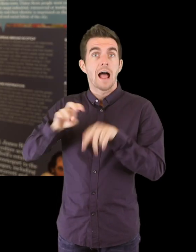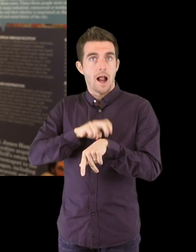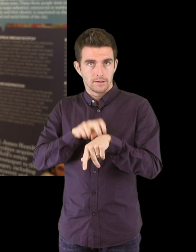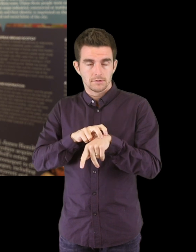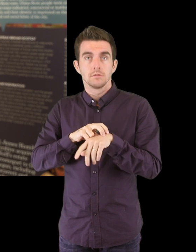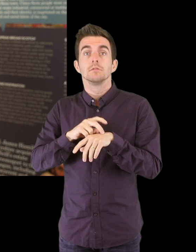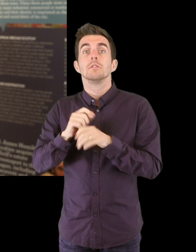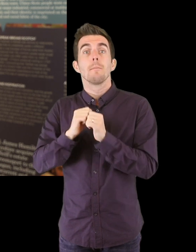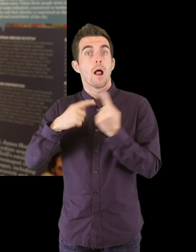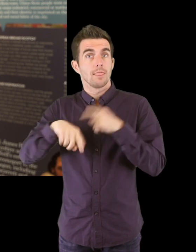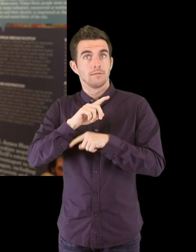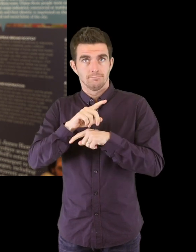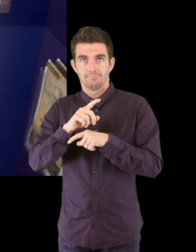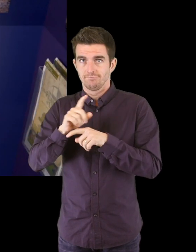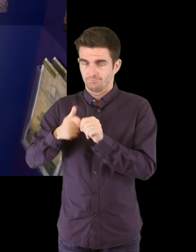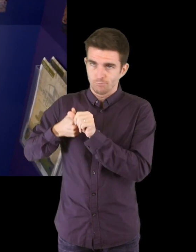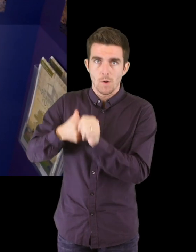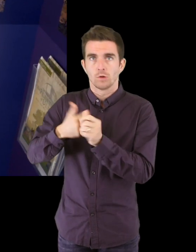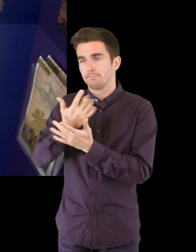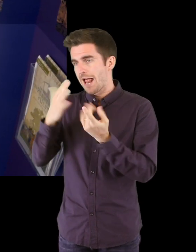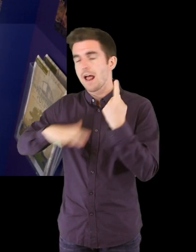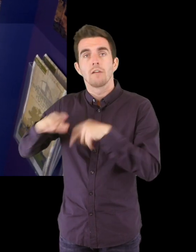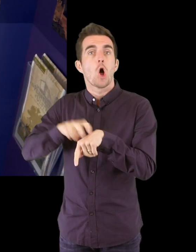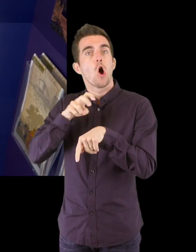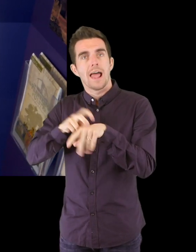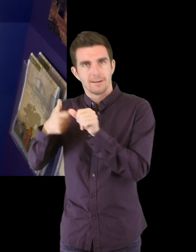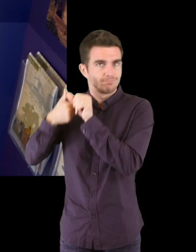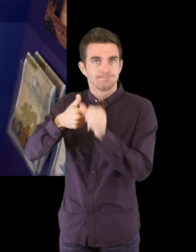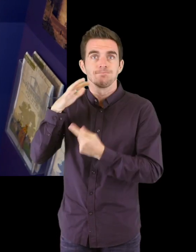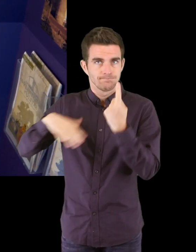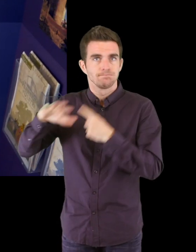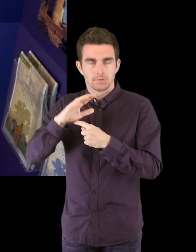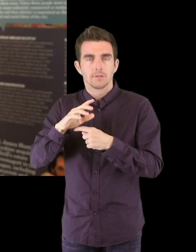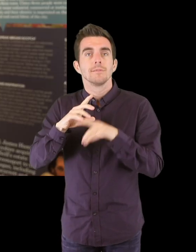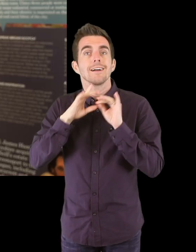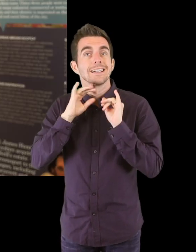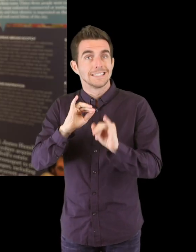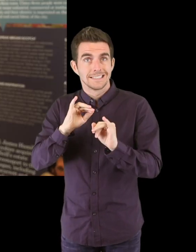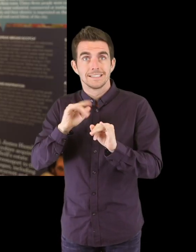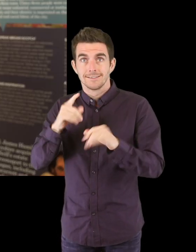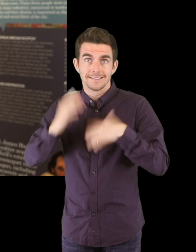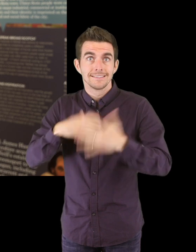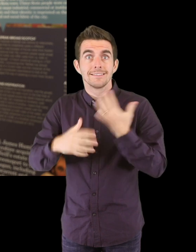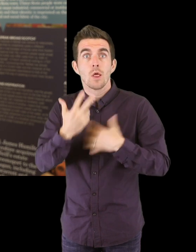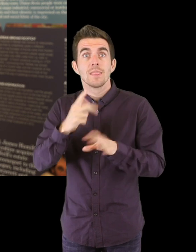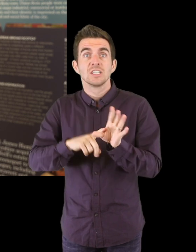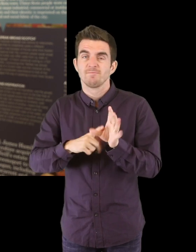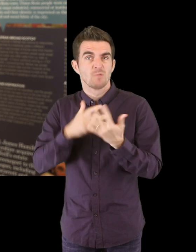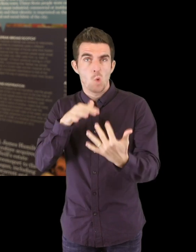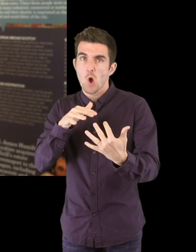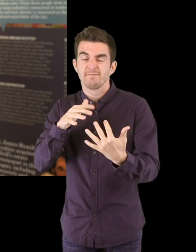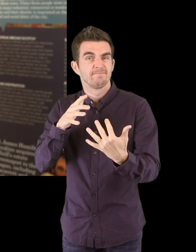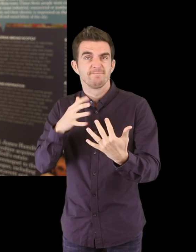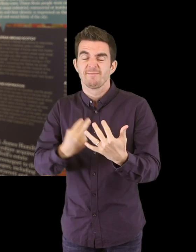the brothers received support from many of the Gaelic chieftains. Ultimately, the campaign ended in failure after 3 years